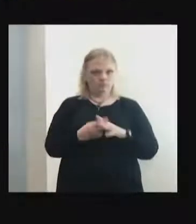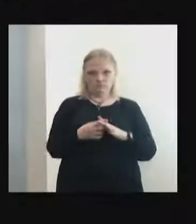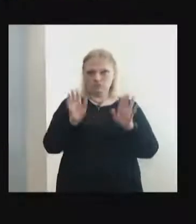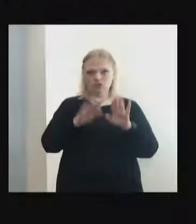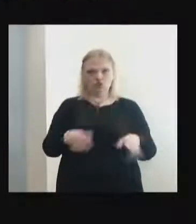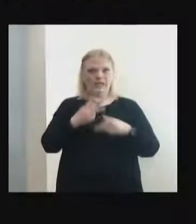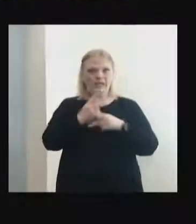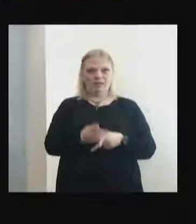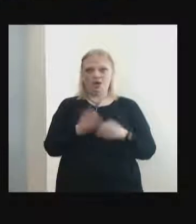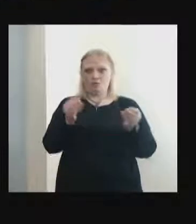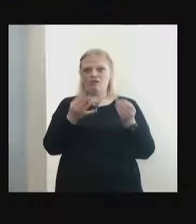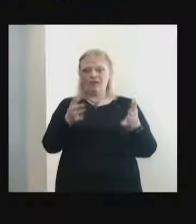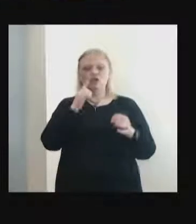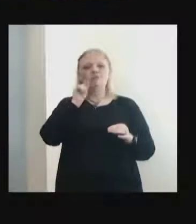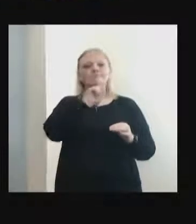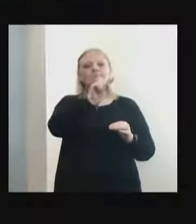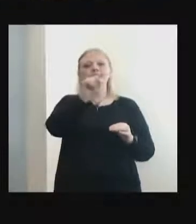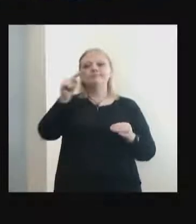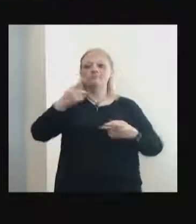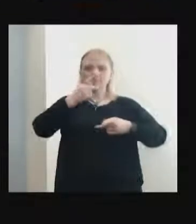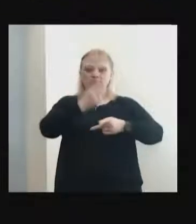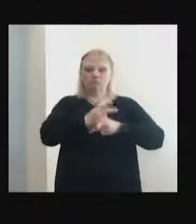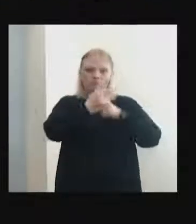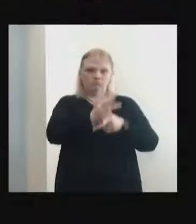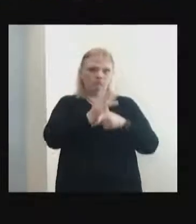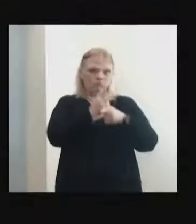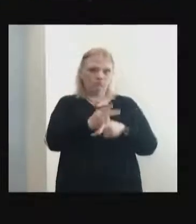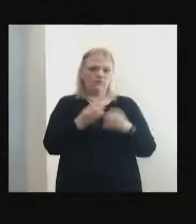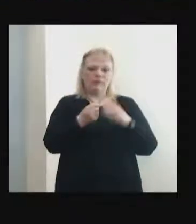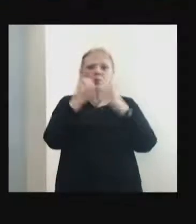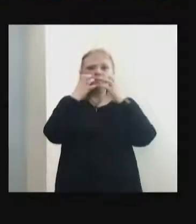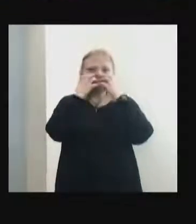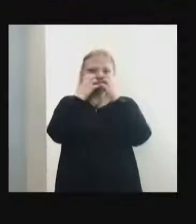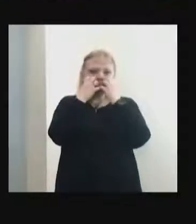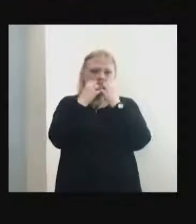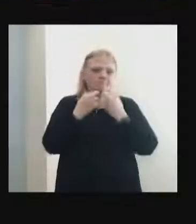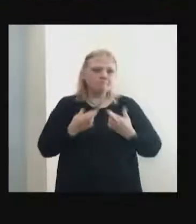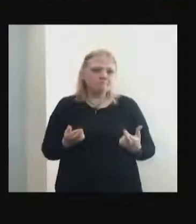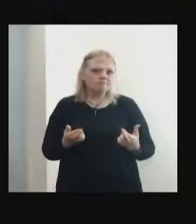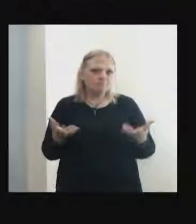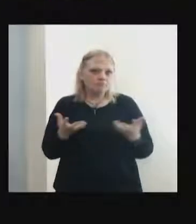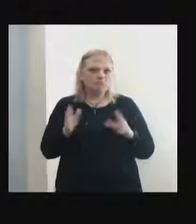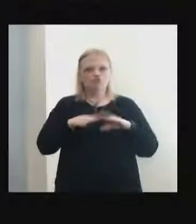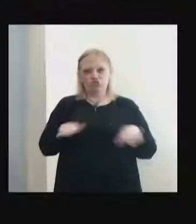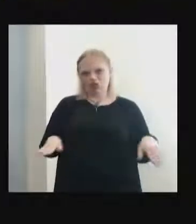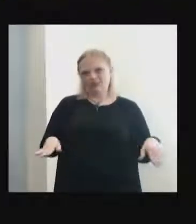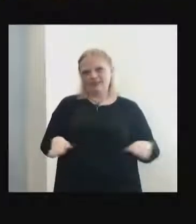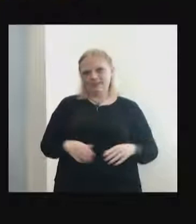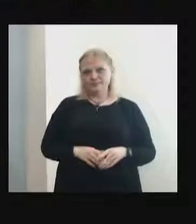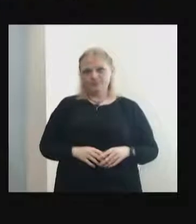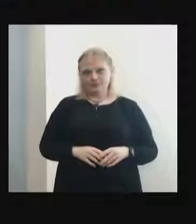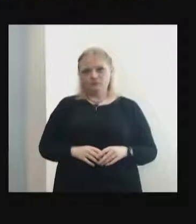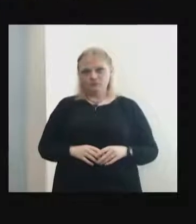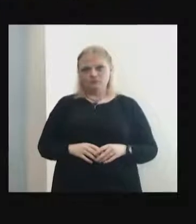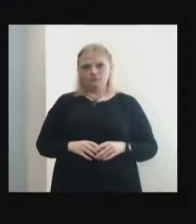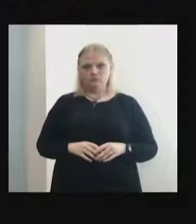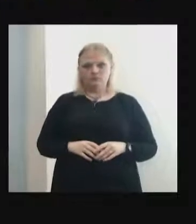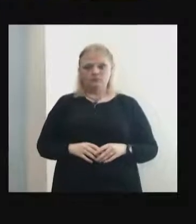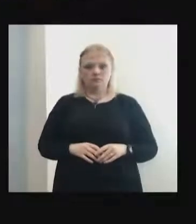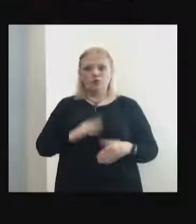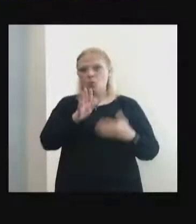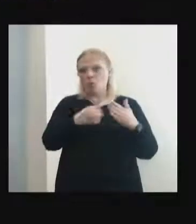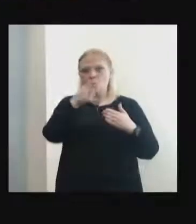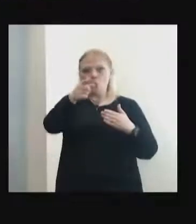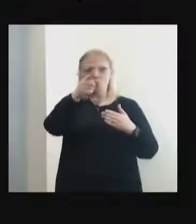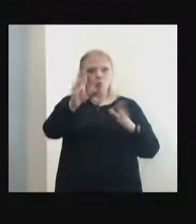care providers have been out there taking care of our most precious resource, which is our children. So, so all you child